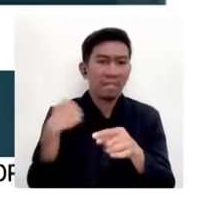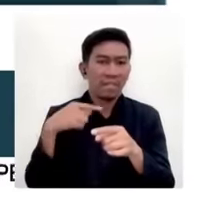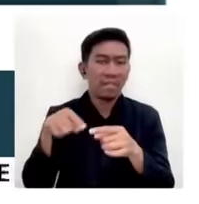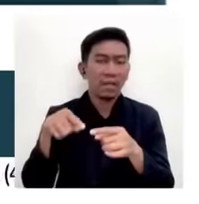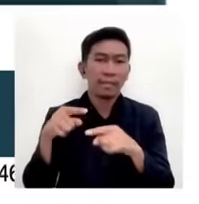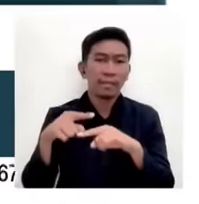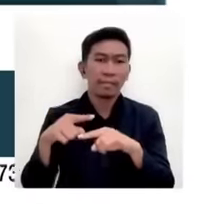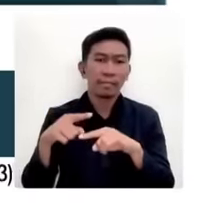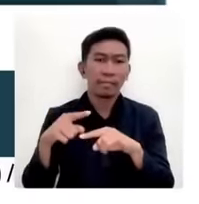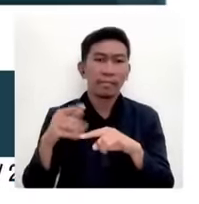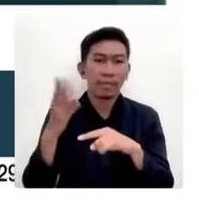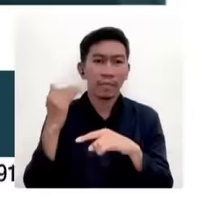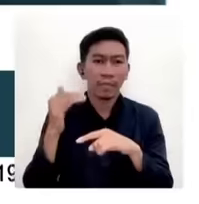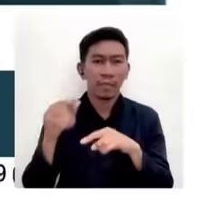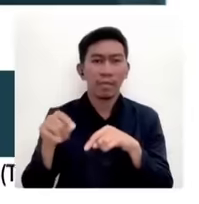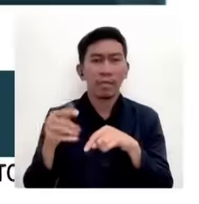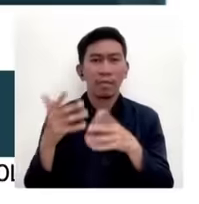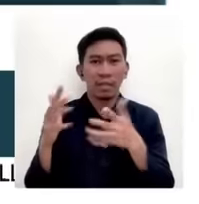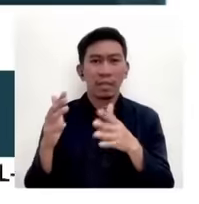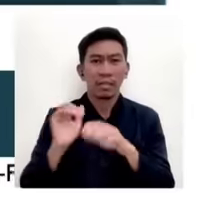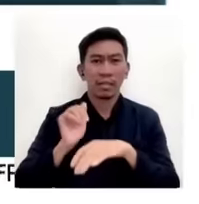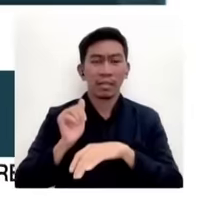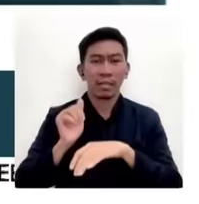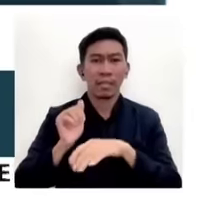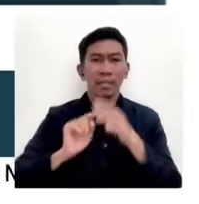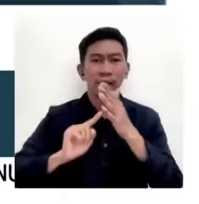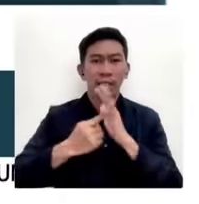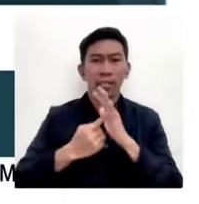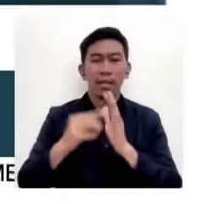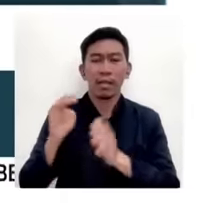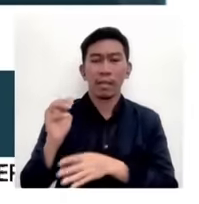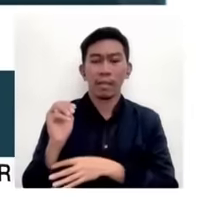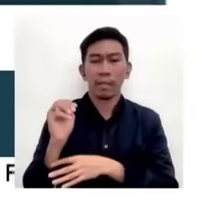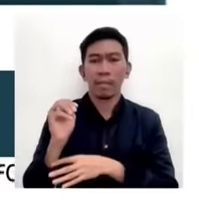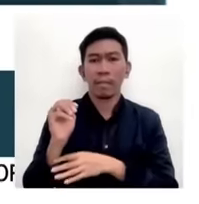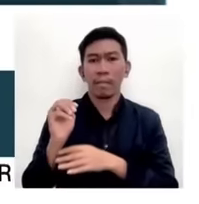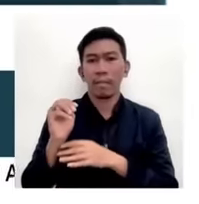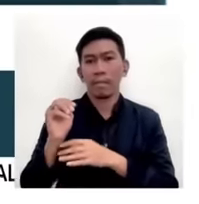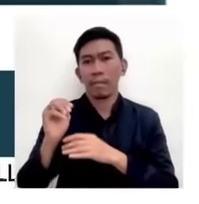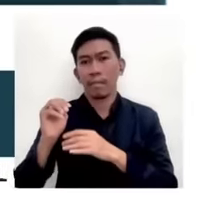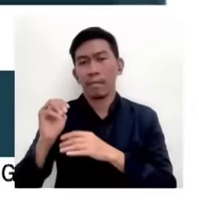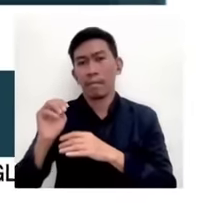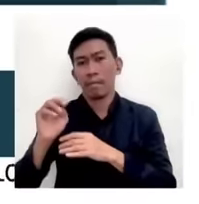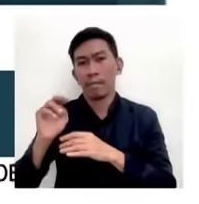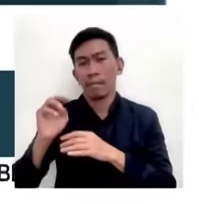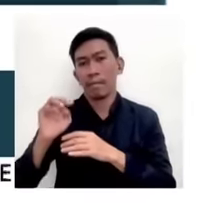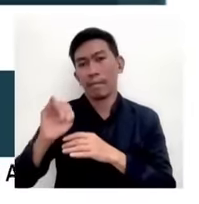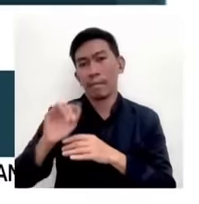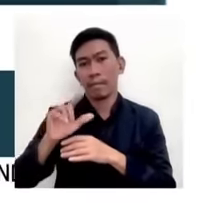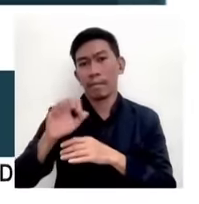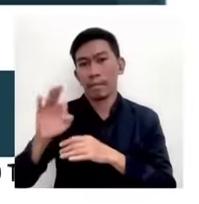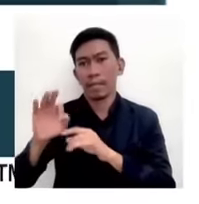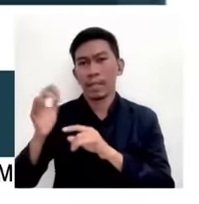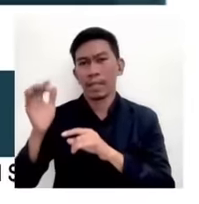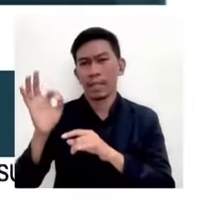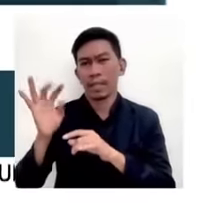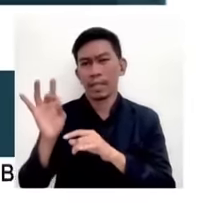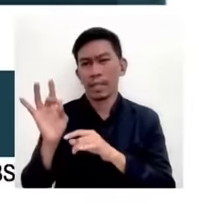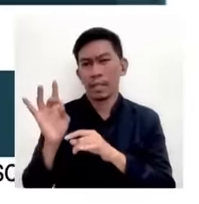since it was started by the Moro National Liberation Front in the 70s, mm-hmm. though they abandoned it in 1976